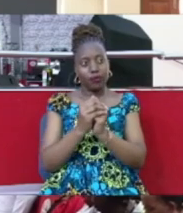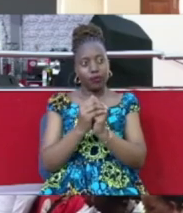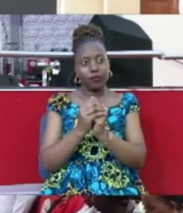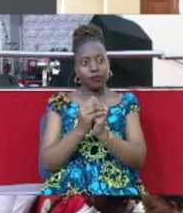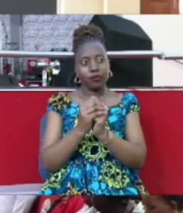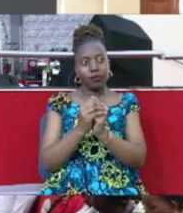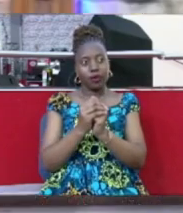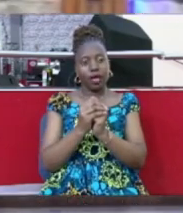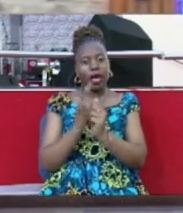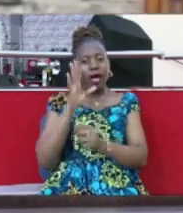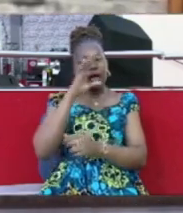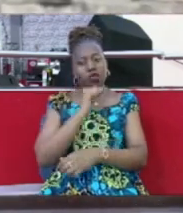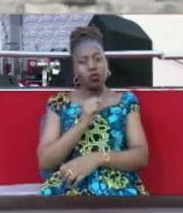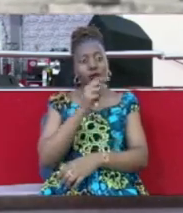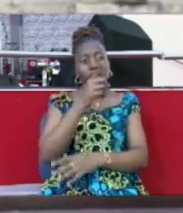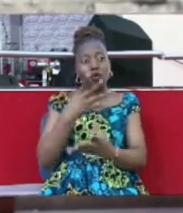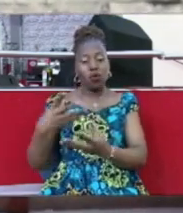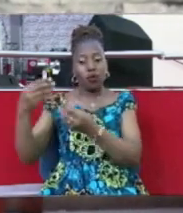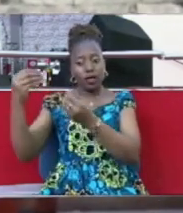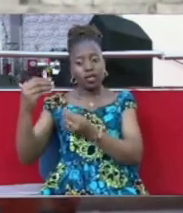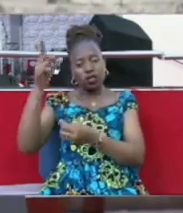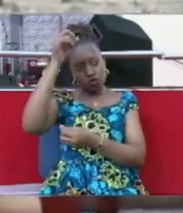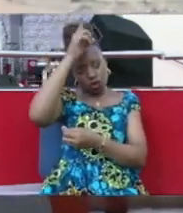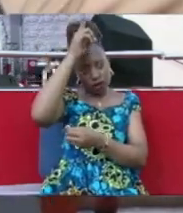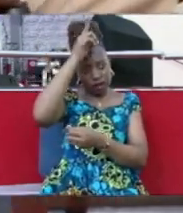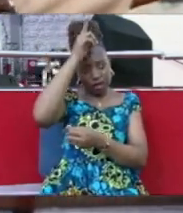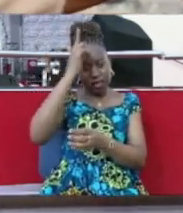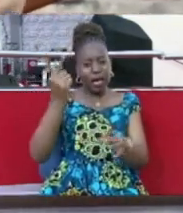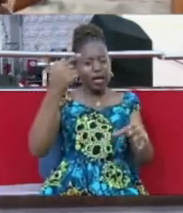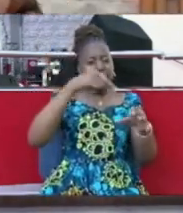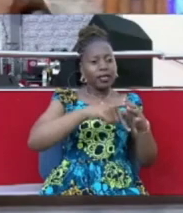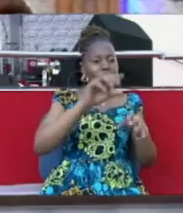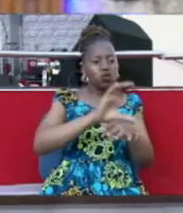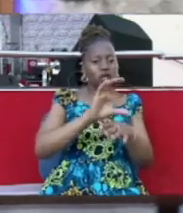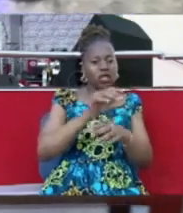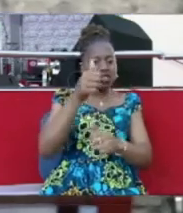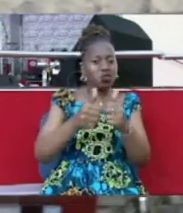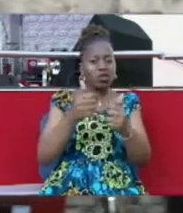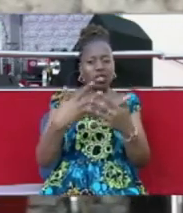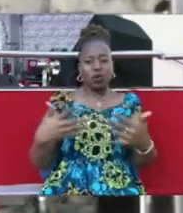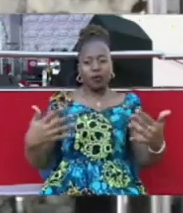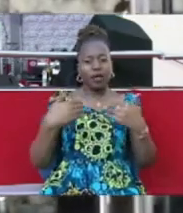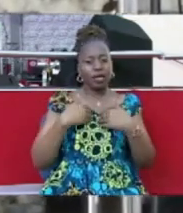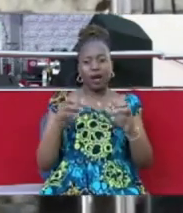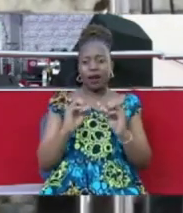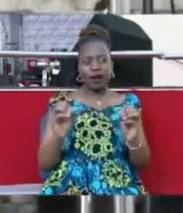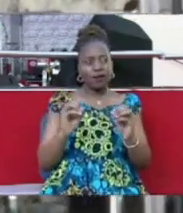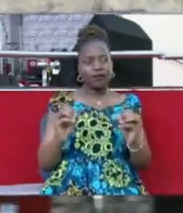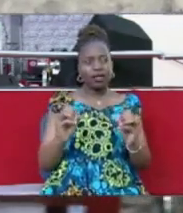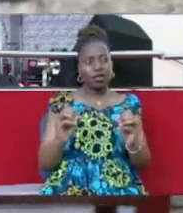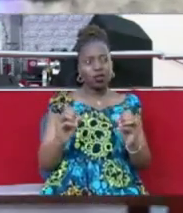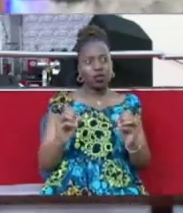Assuming you went up country and you entered into this church that does not have equipment like what the Lord has blessed